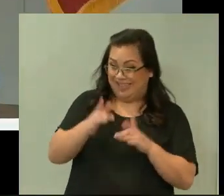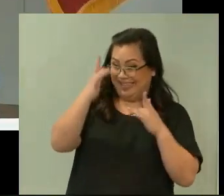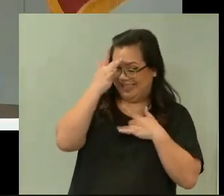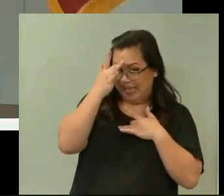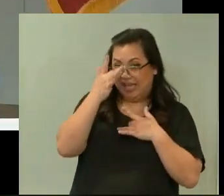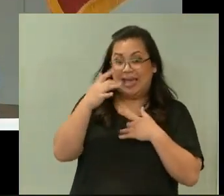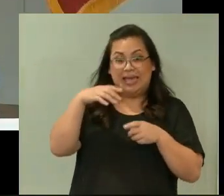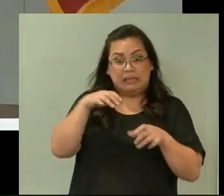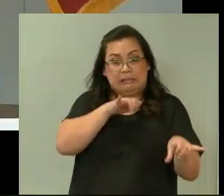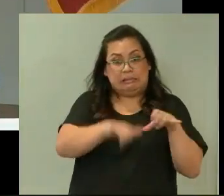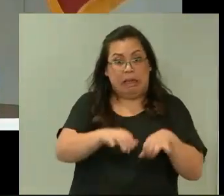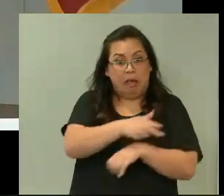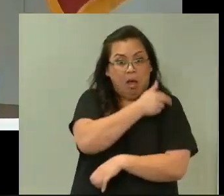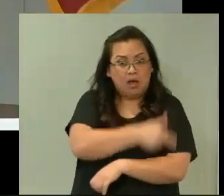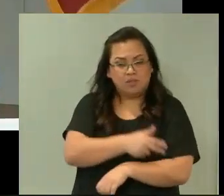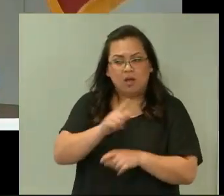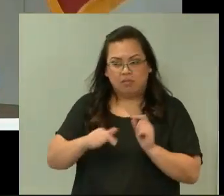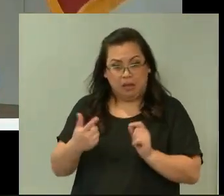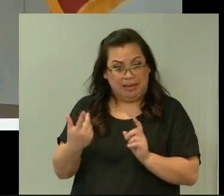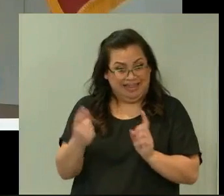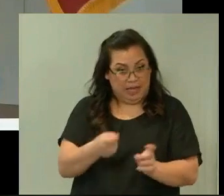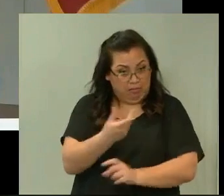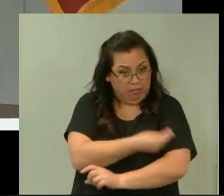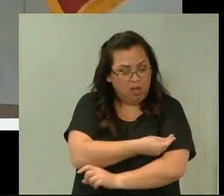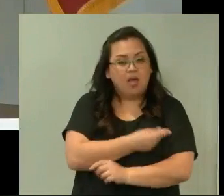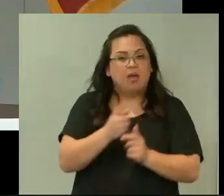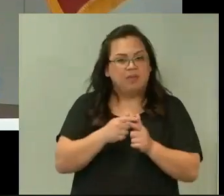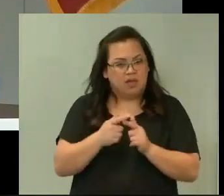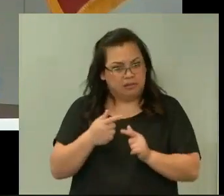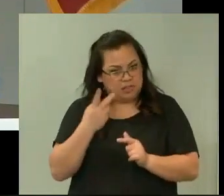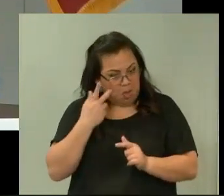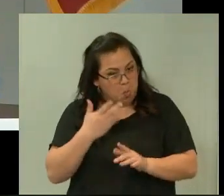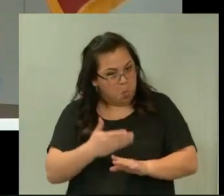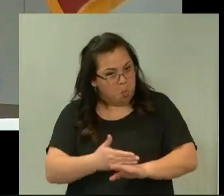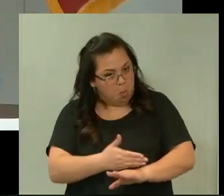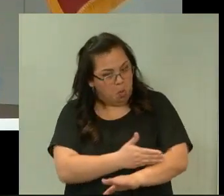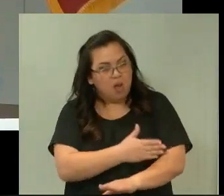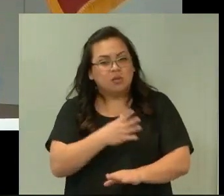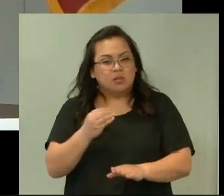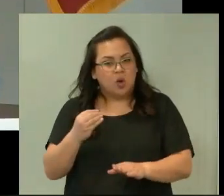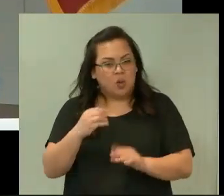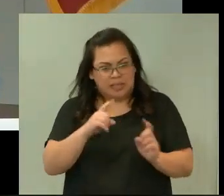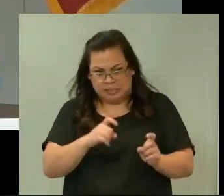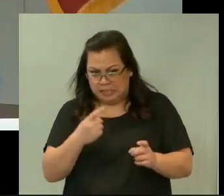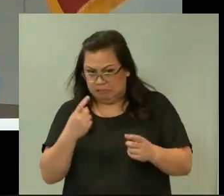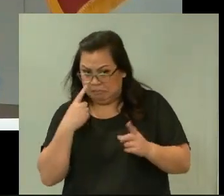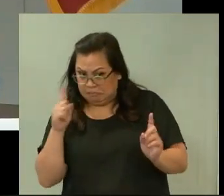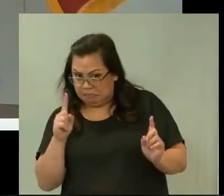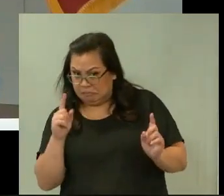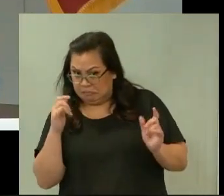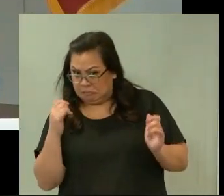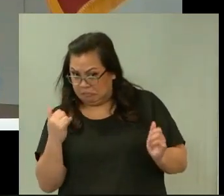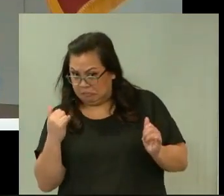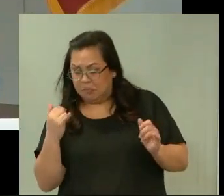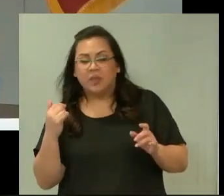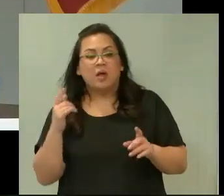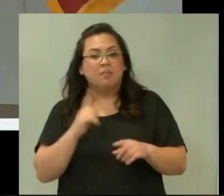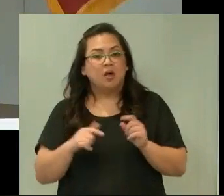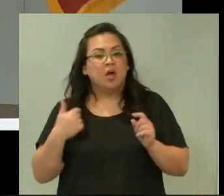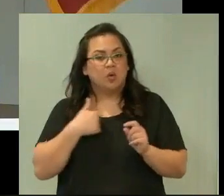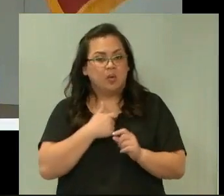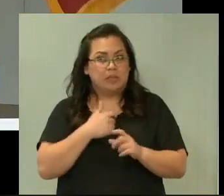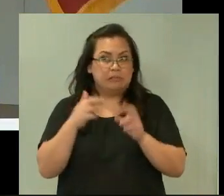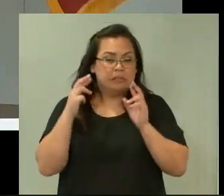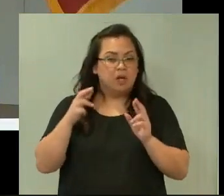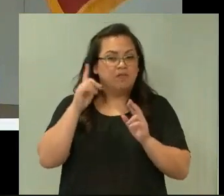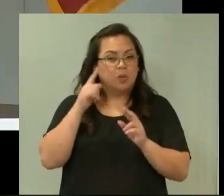And we are acquiring a very large number of doses in California so that we can use those in